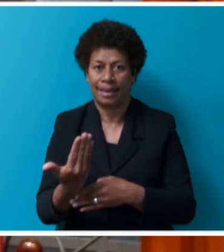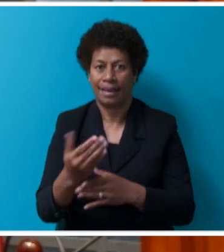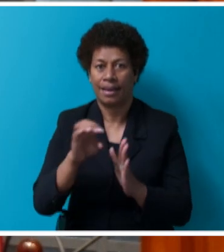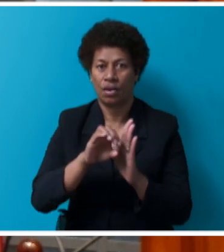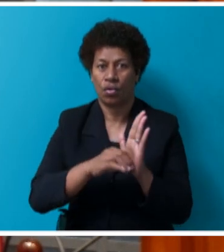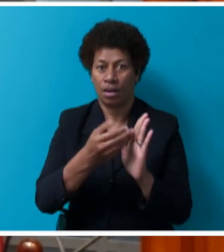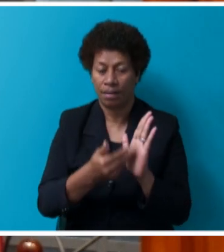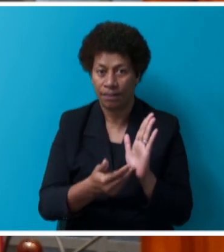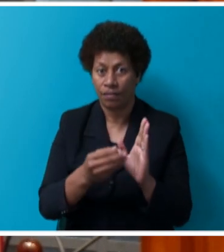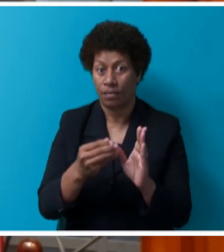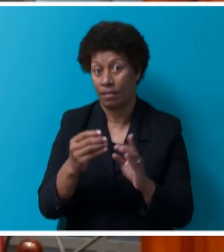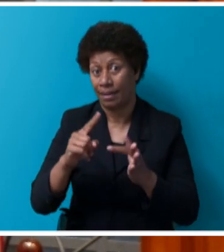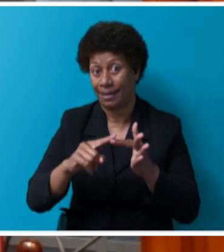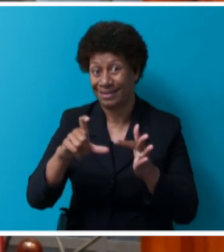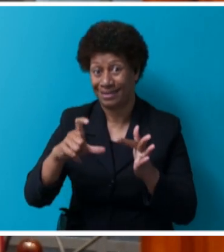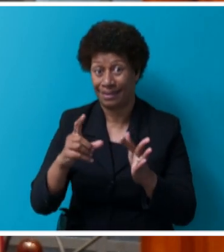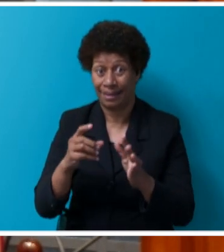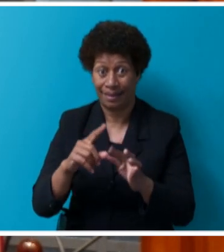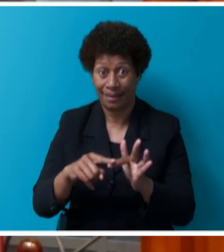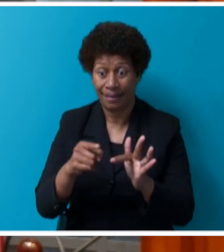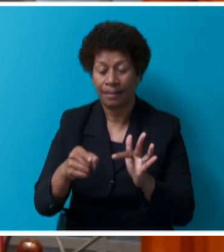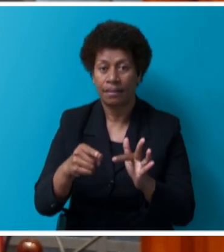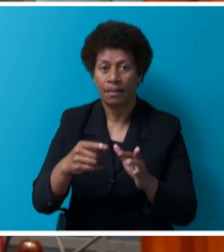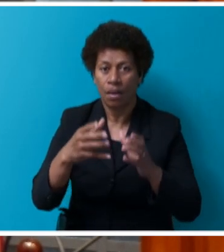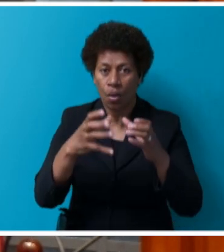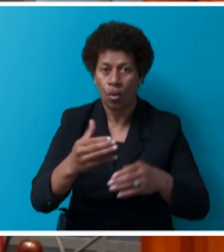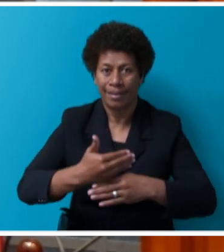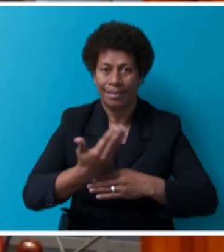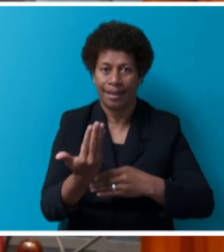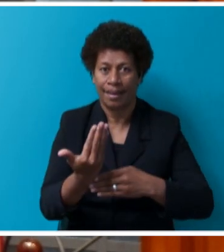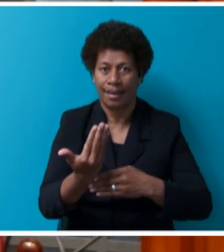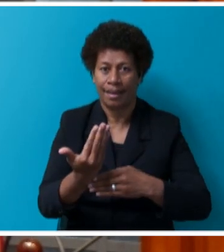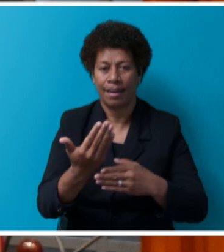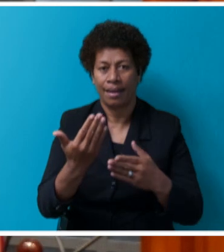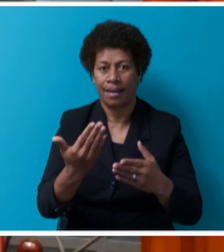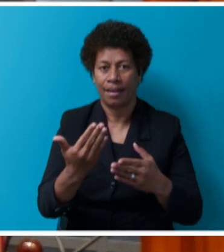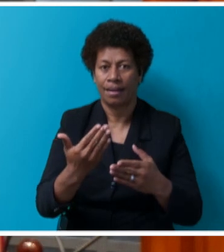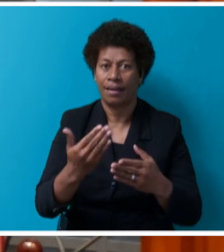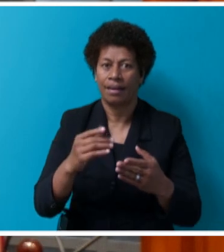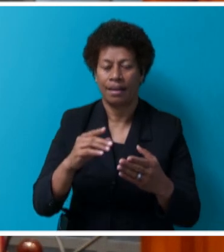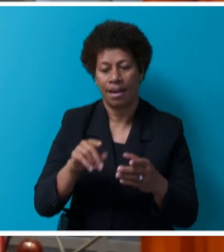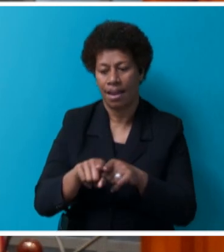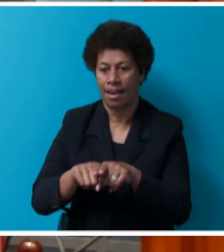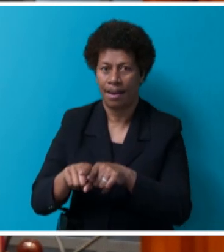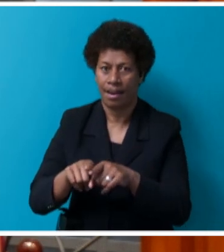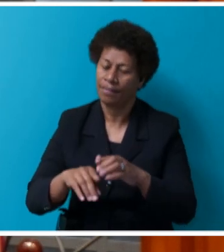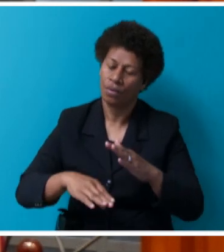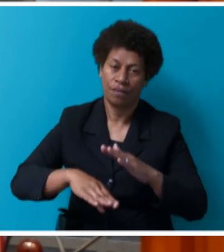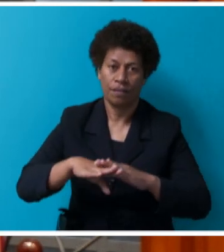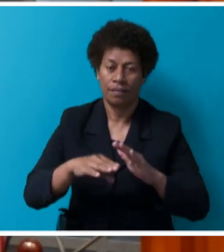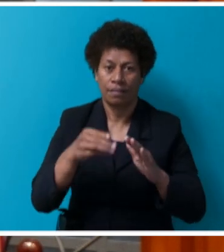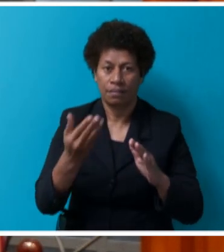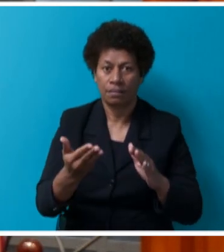have been developed to cover a whole day of learning, and these should be used by ECE teachers to prepare teaching visual